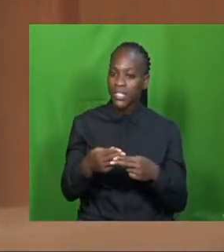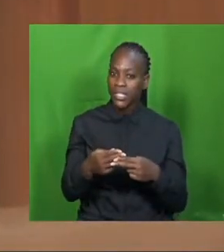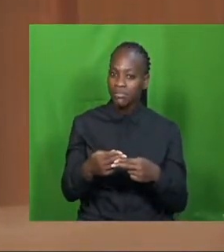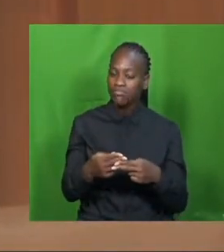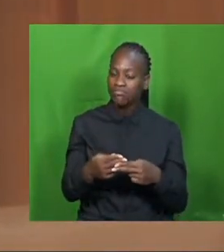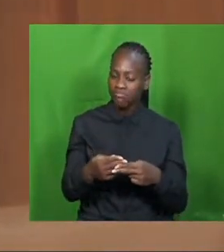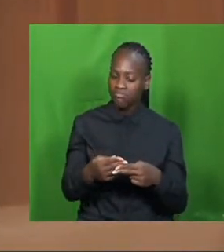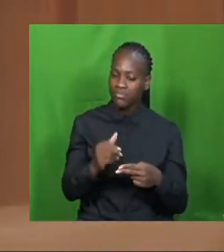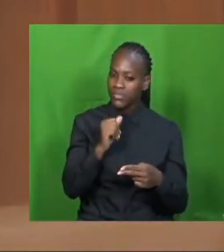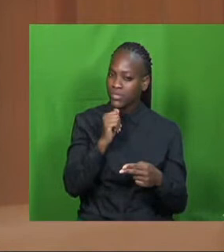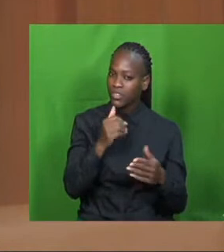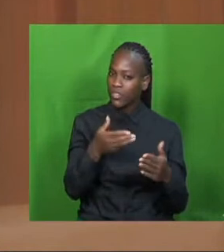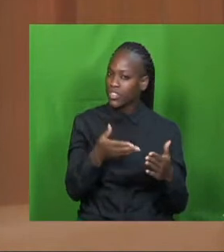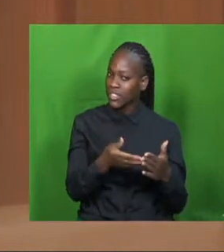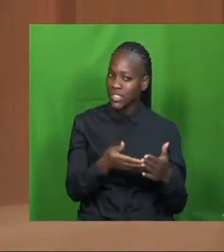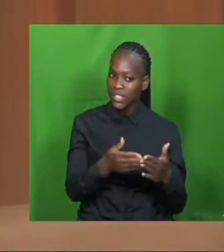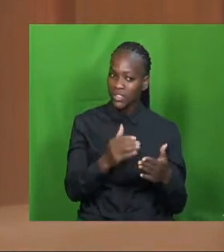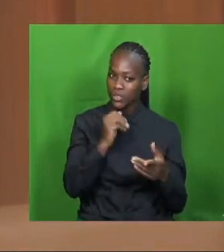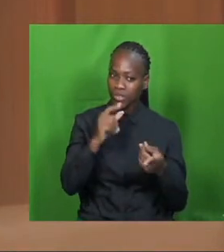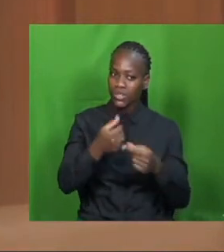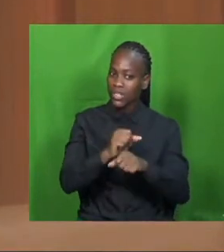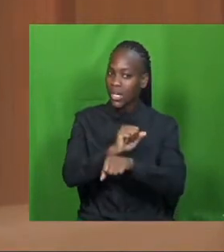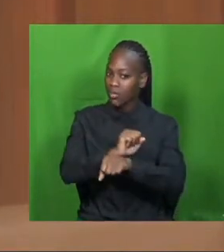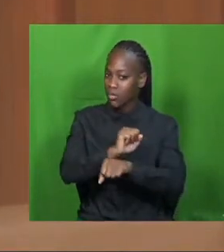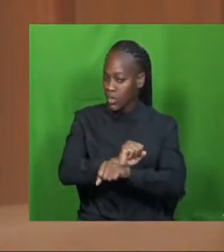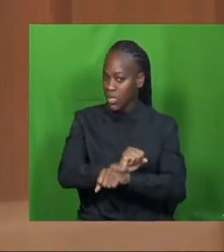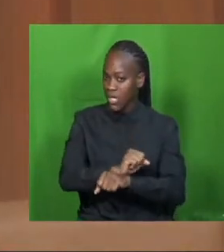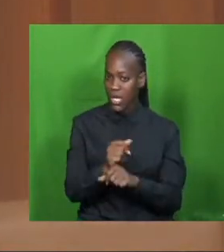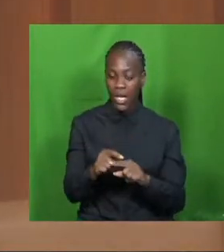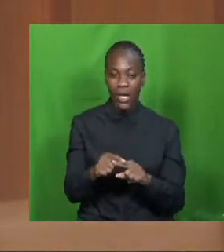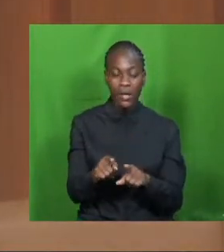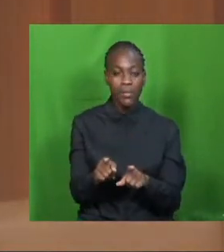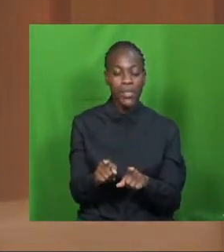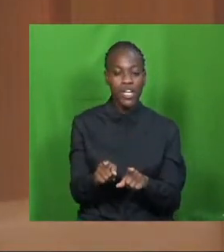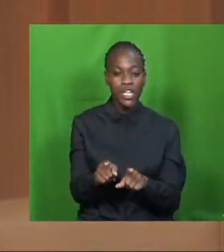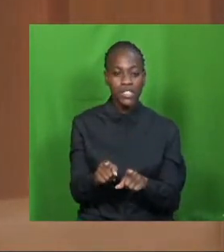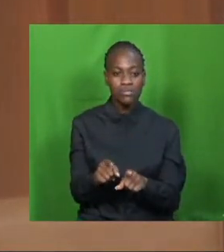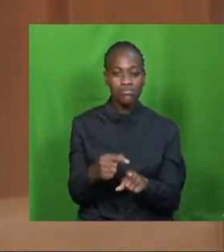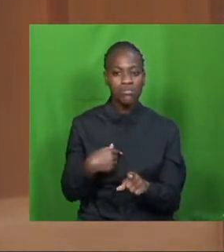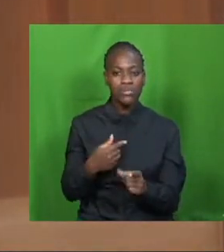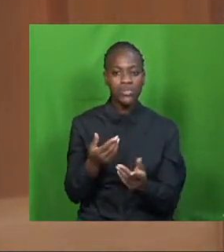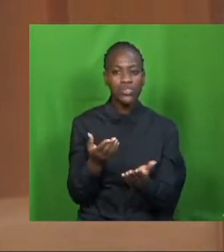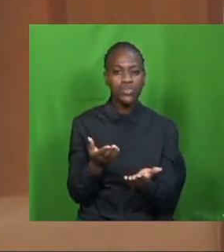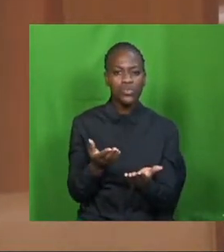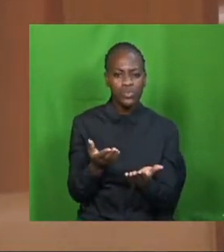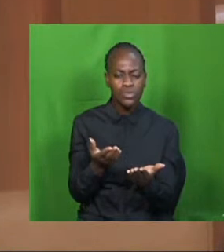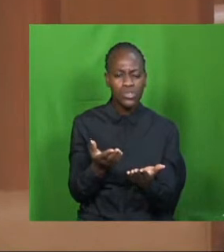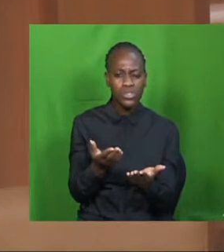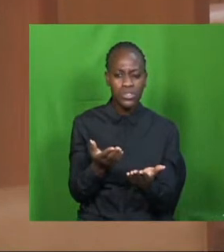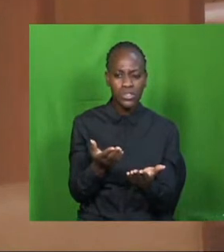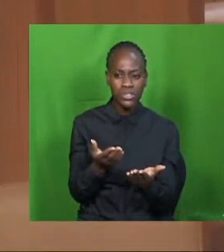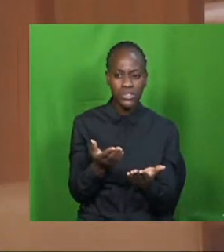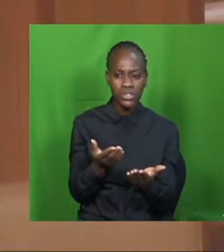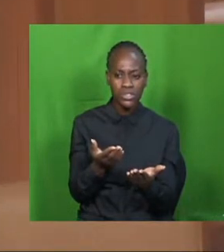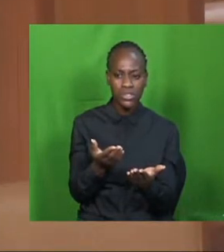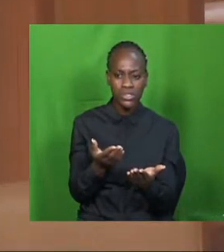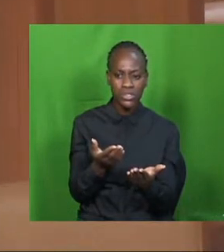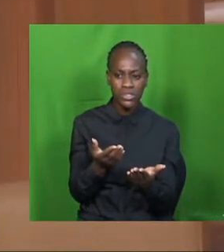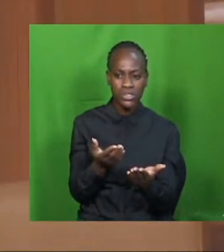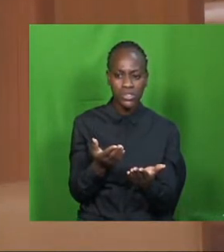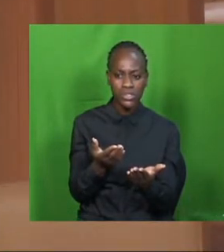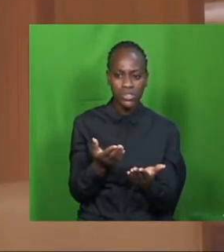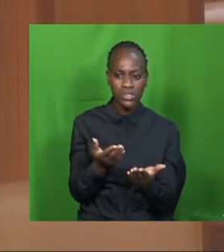the case of the honorable former member who was held up in the U.S. for a long